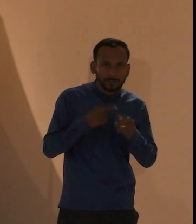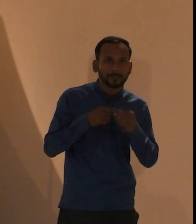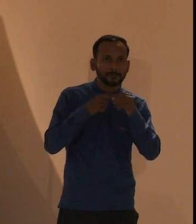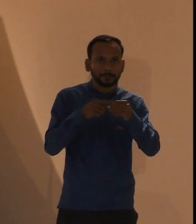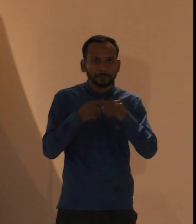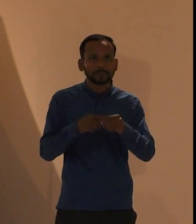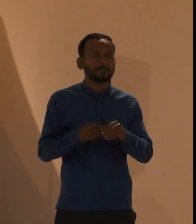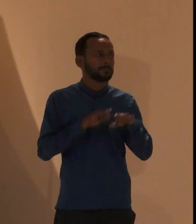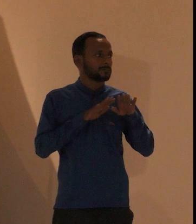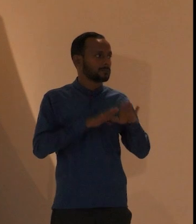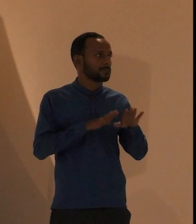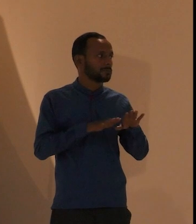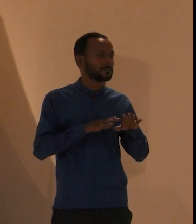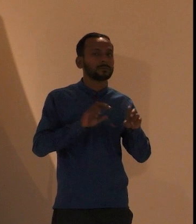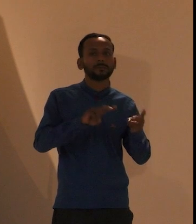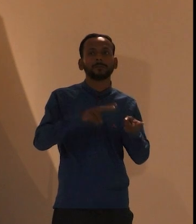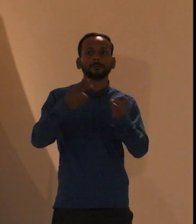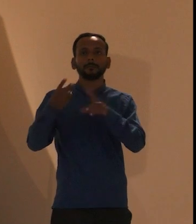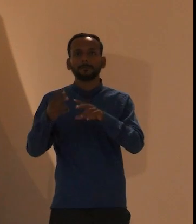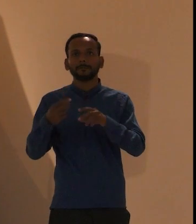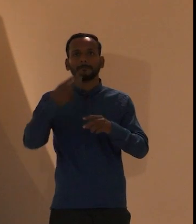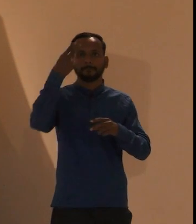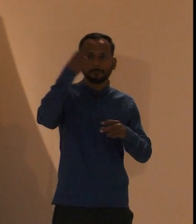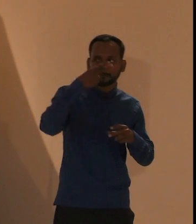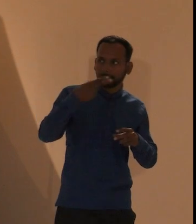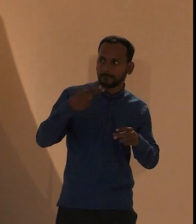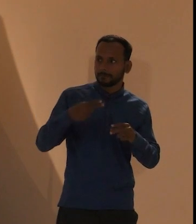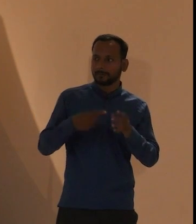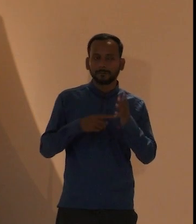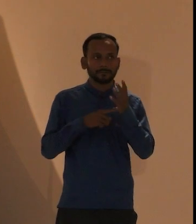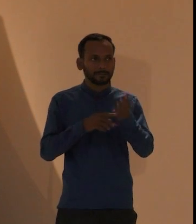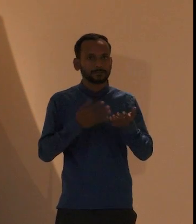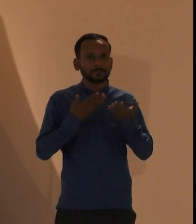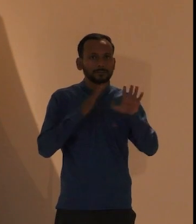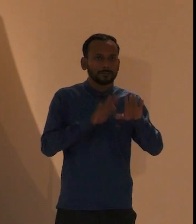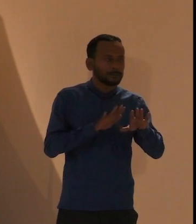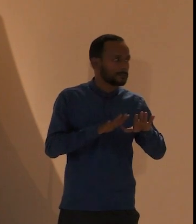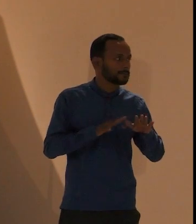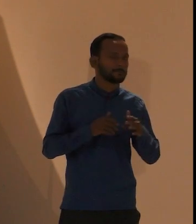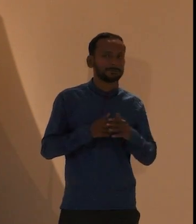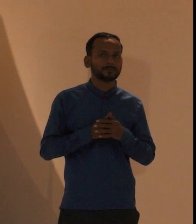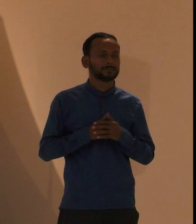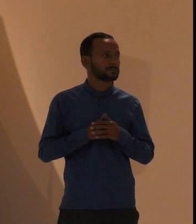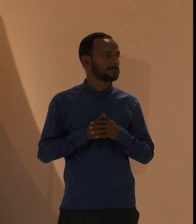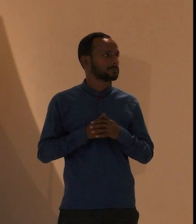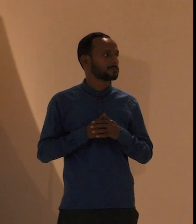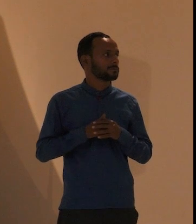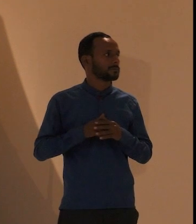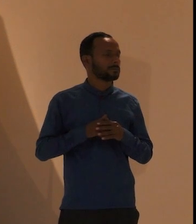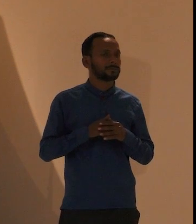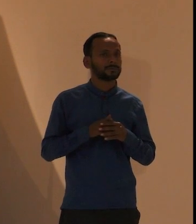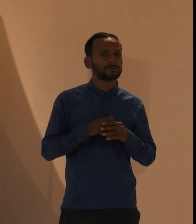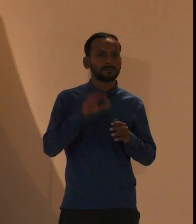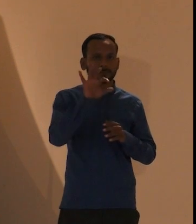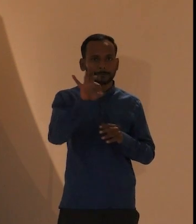we depend on other art historians to connect these dots. And now, fortunately, in the centenary year, we were selected